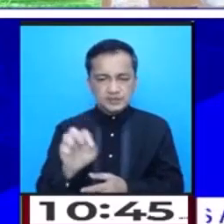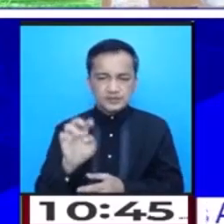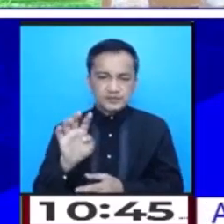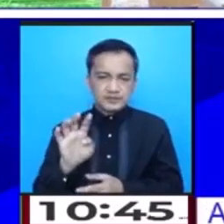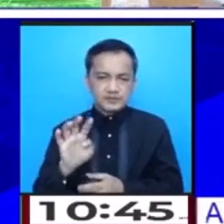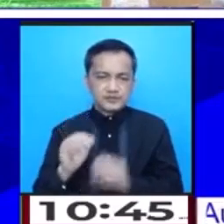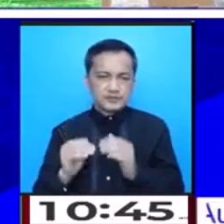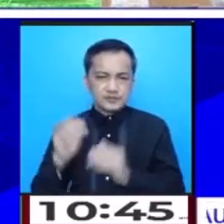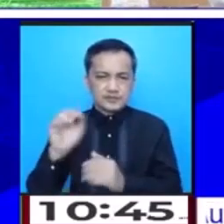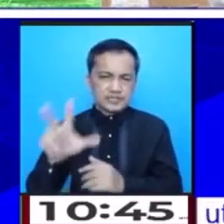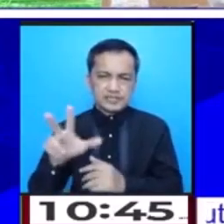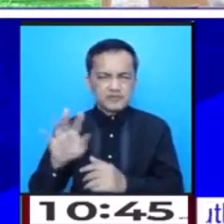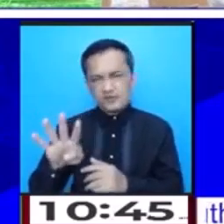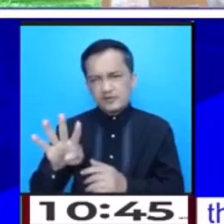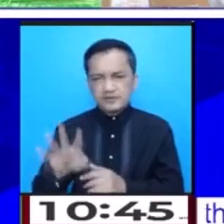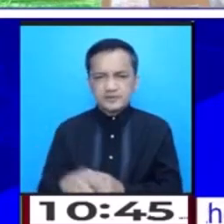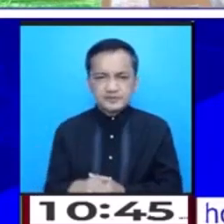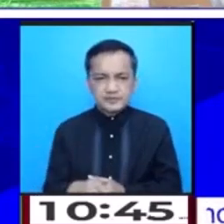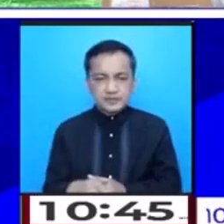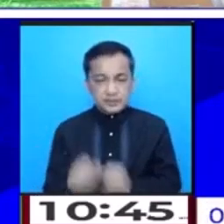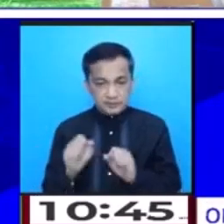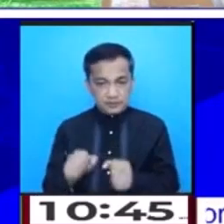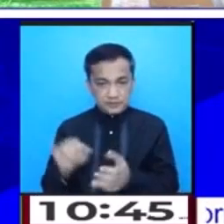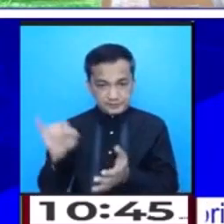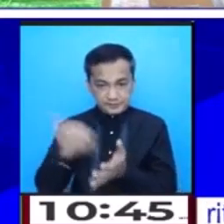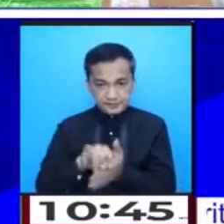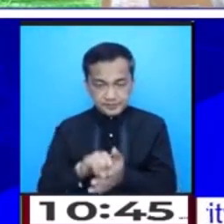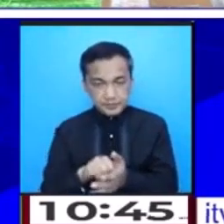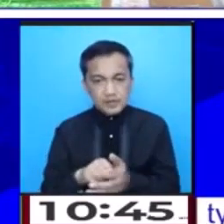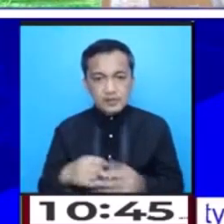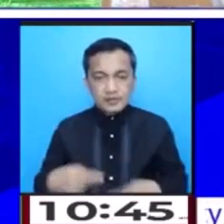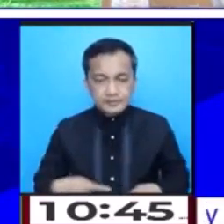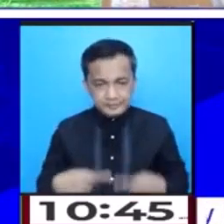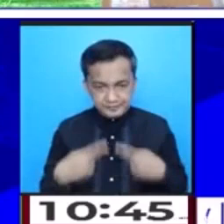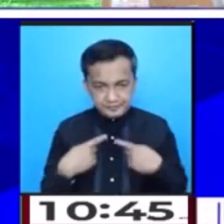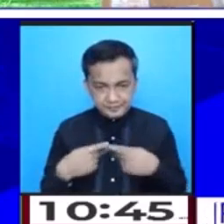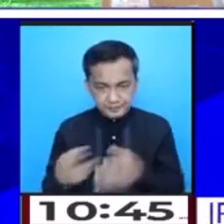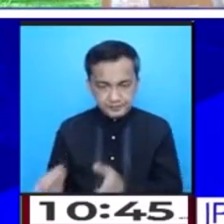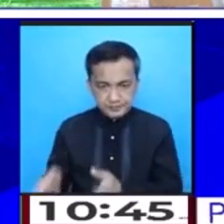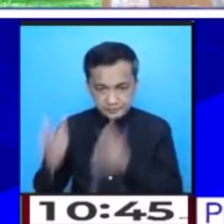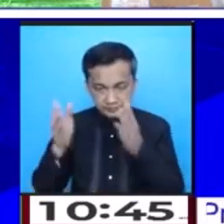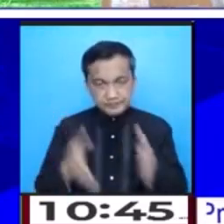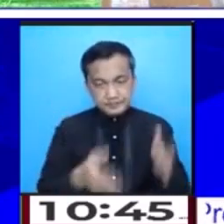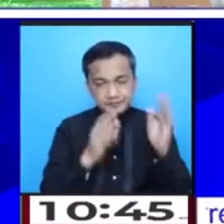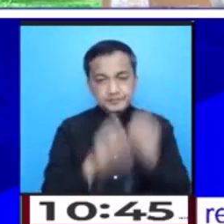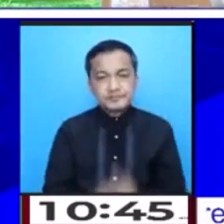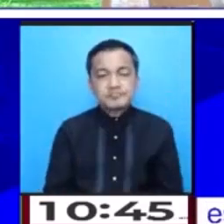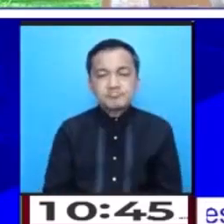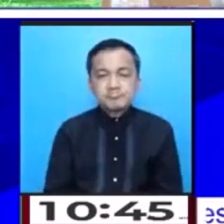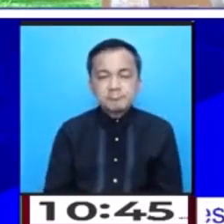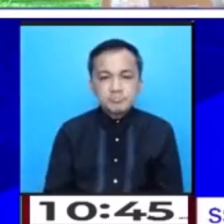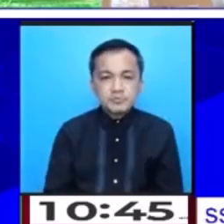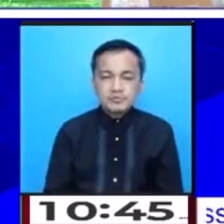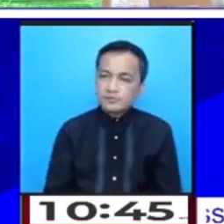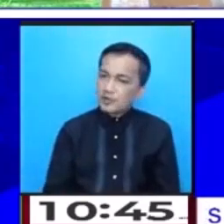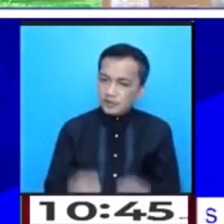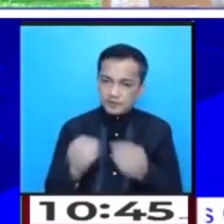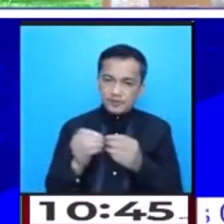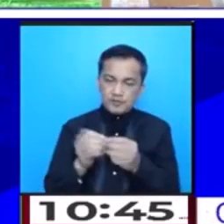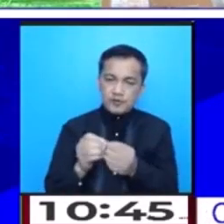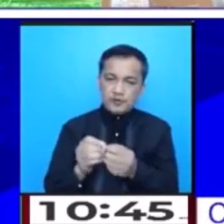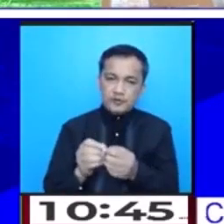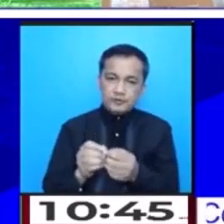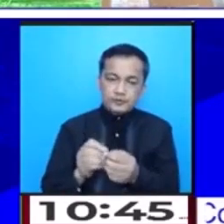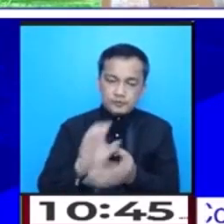able to invest in physical infrastructure, in human capital, in building